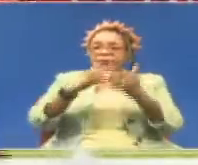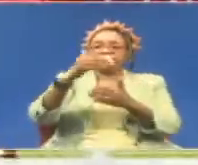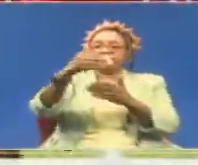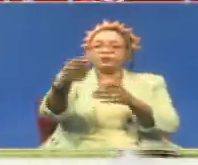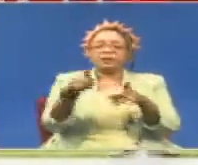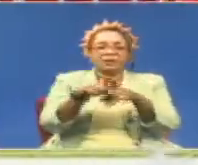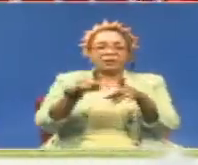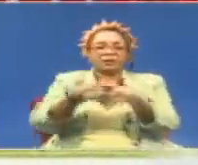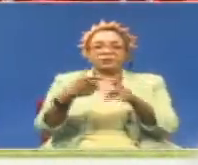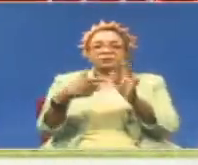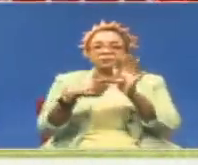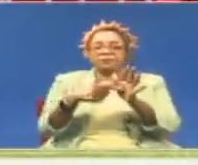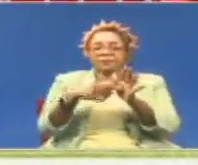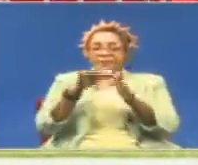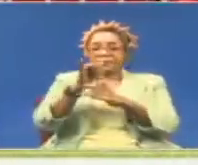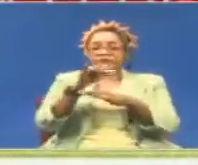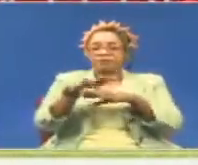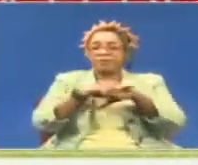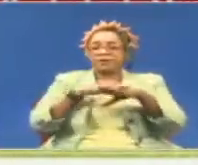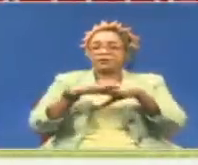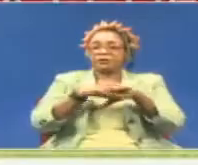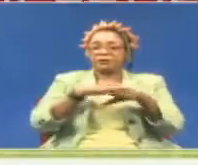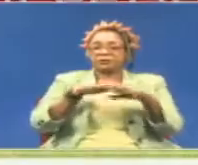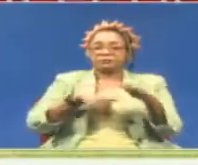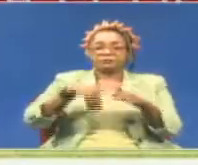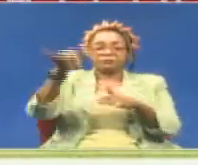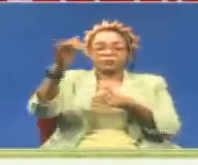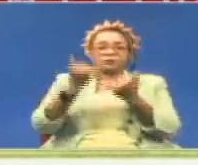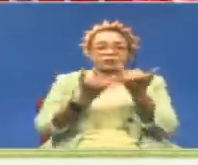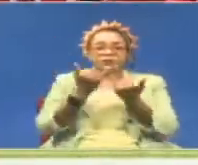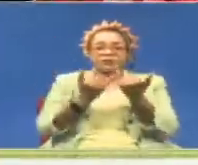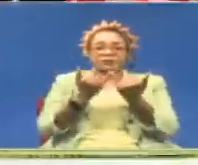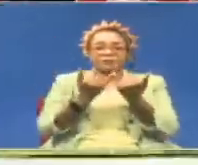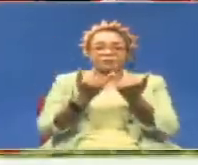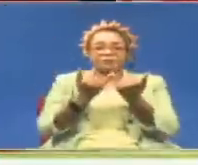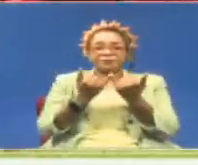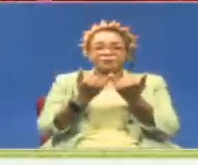assignments. The team leaves for Mauritius on Saturday.